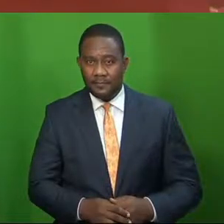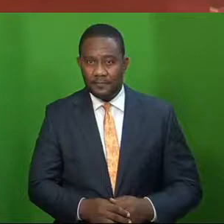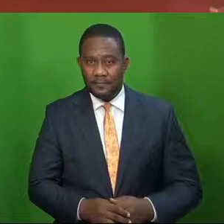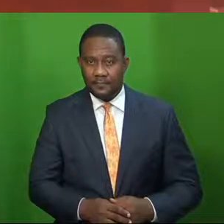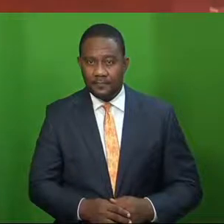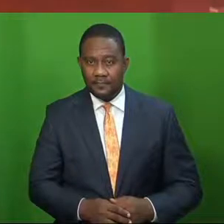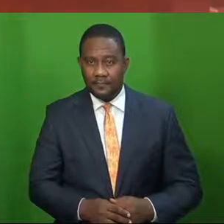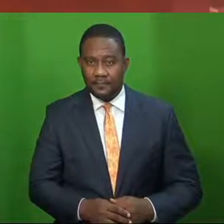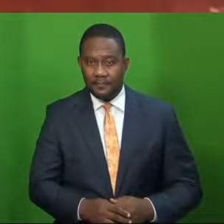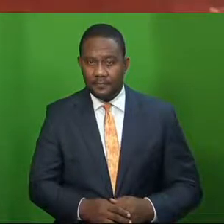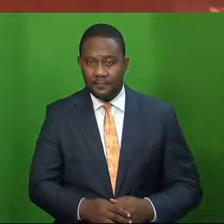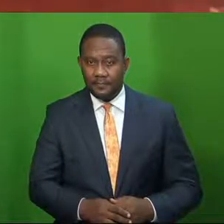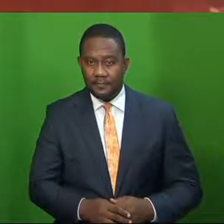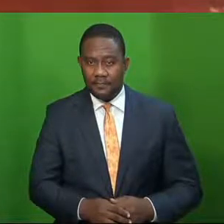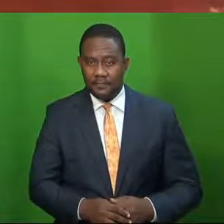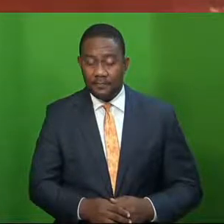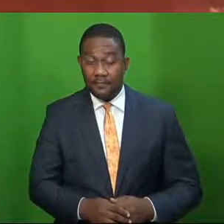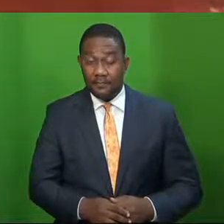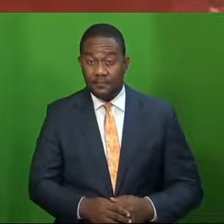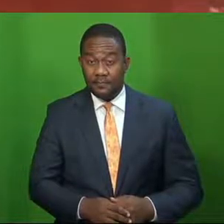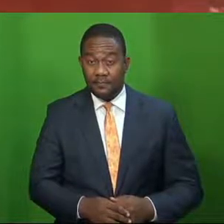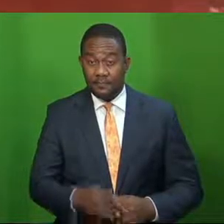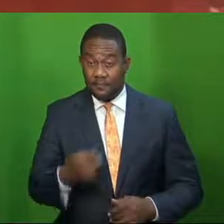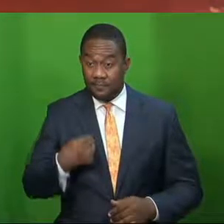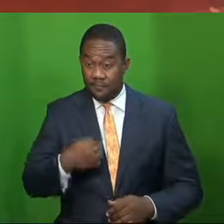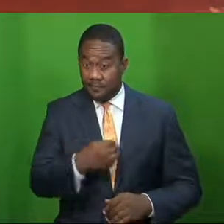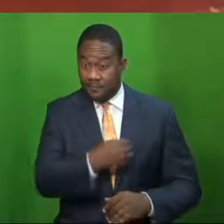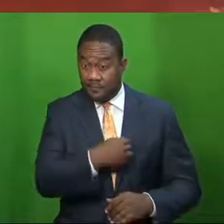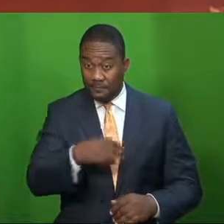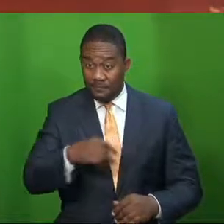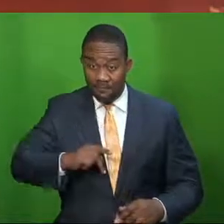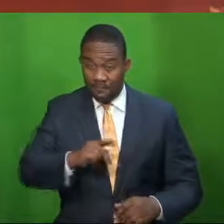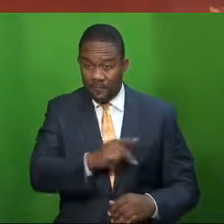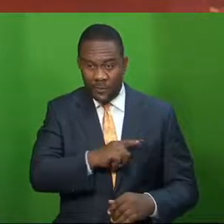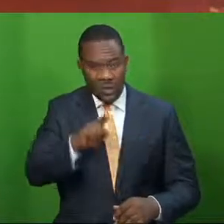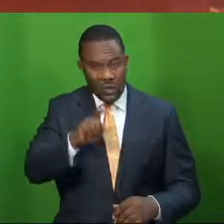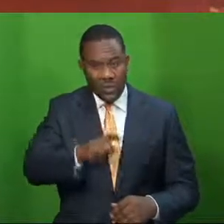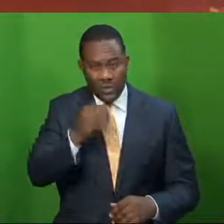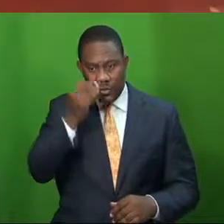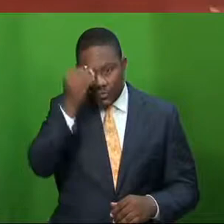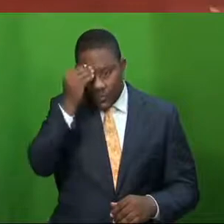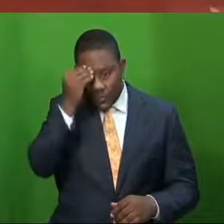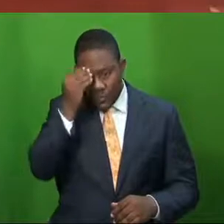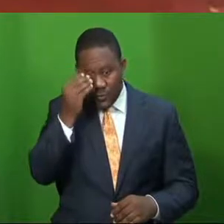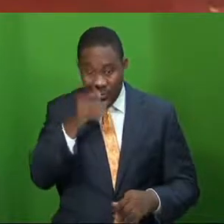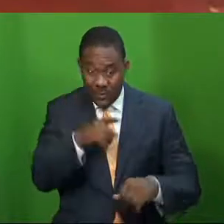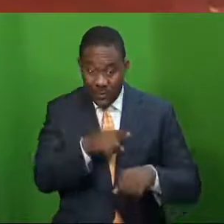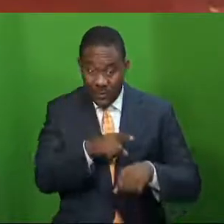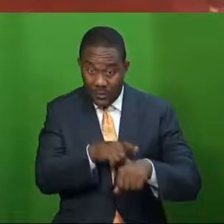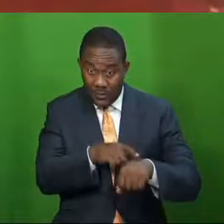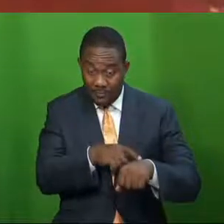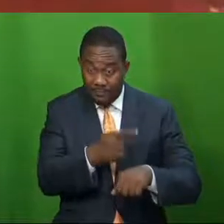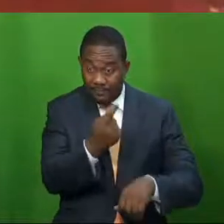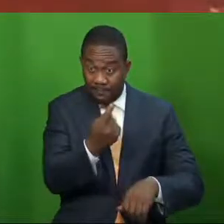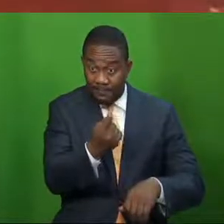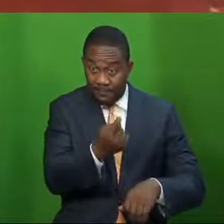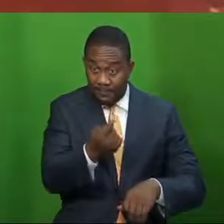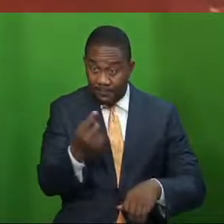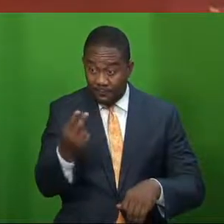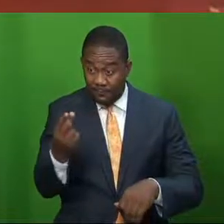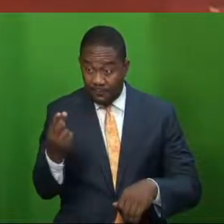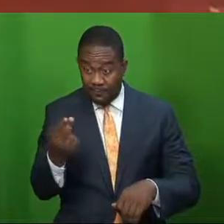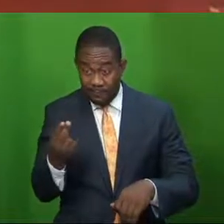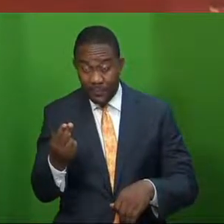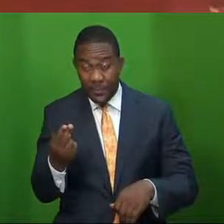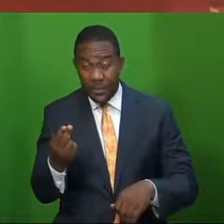Speaker, members are entreated to take note of the change in the days of parliamentary sittings and avail themselves for business of